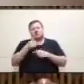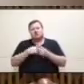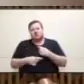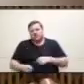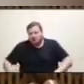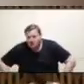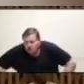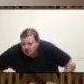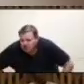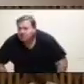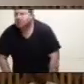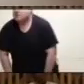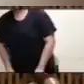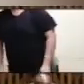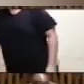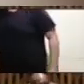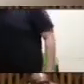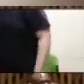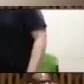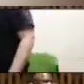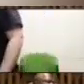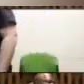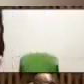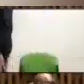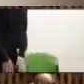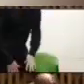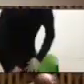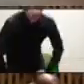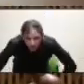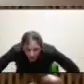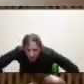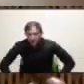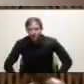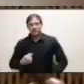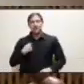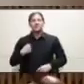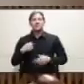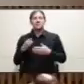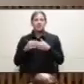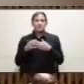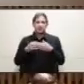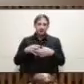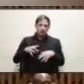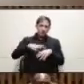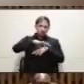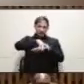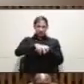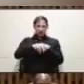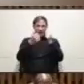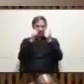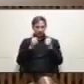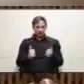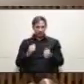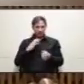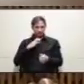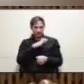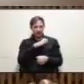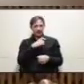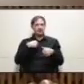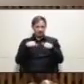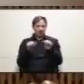Smart Matse, a member of the Provincial Public Accounts Committee and the chair of that